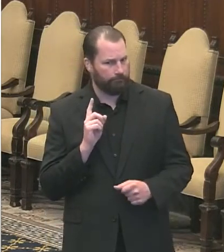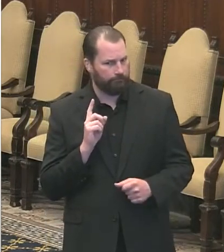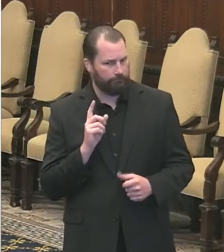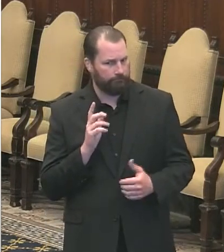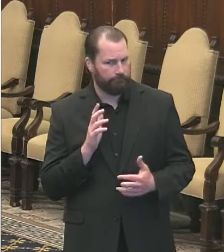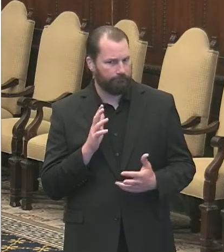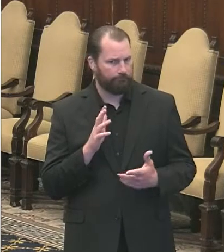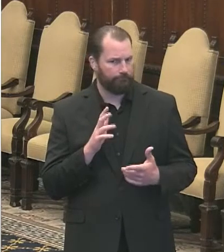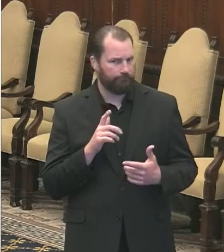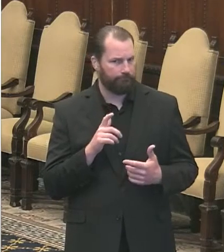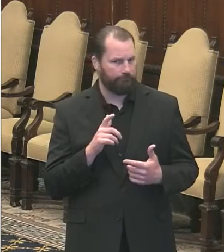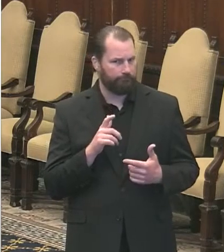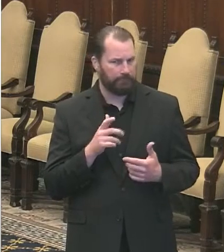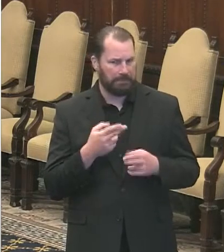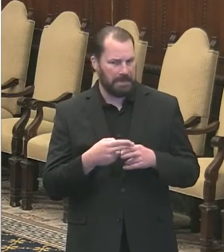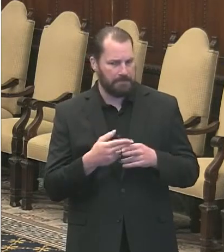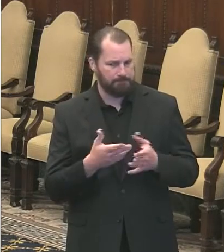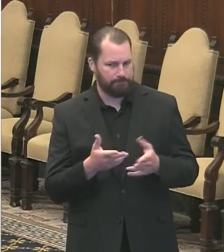Good afternoon, everybody.